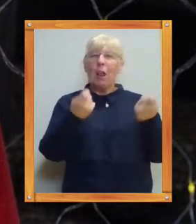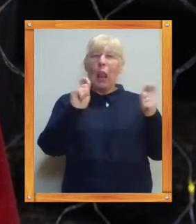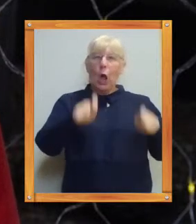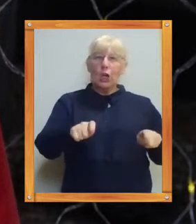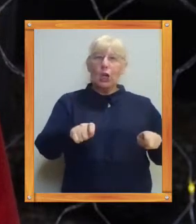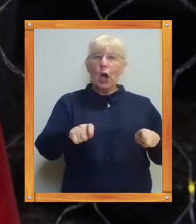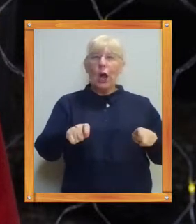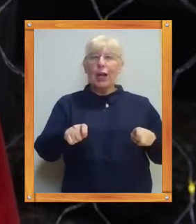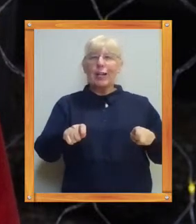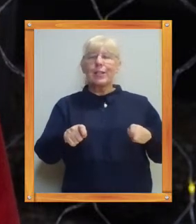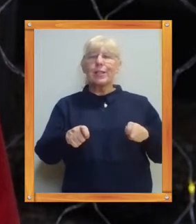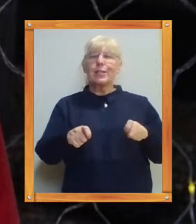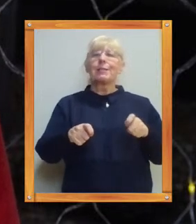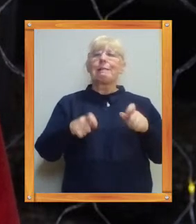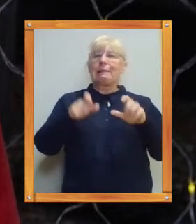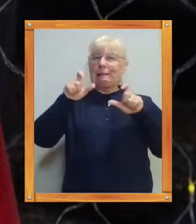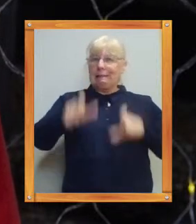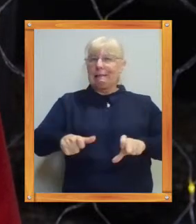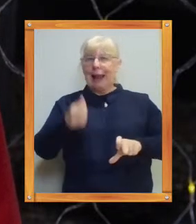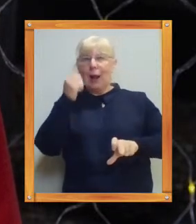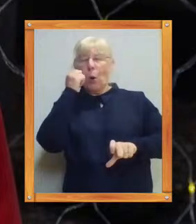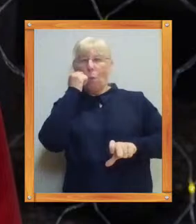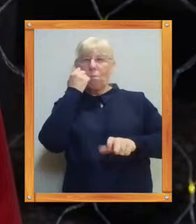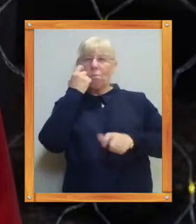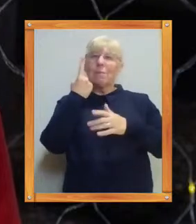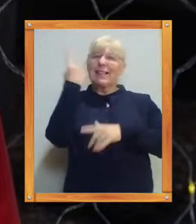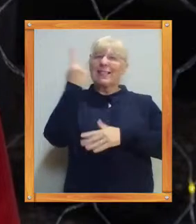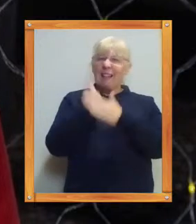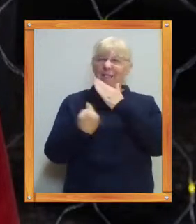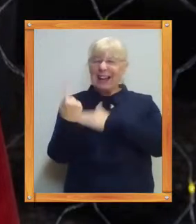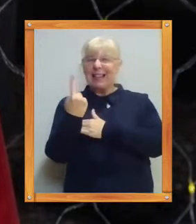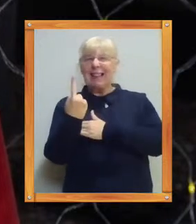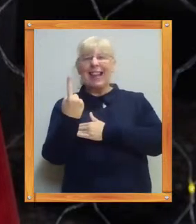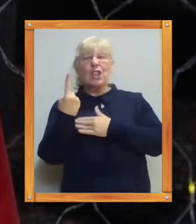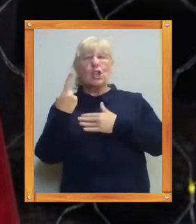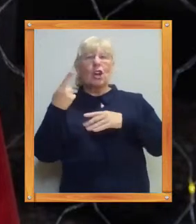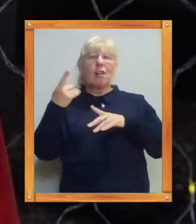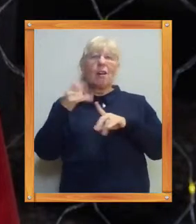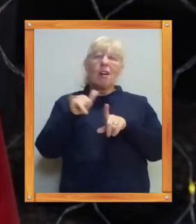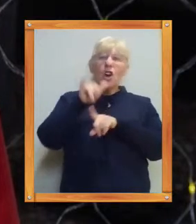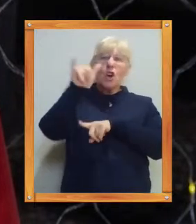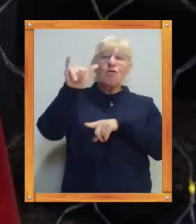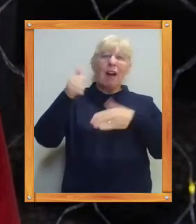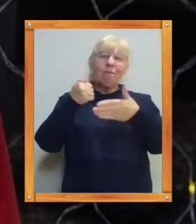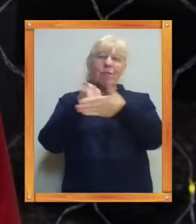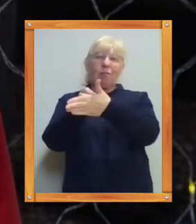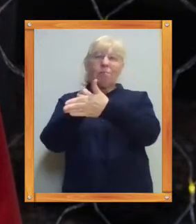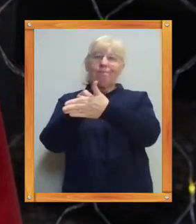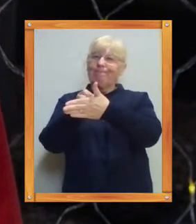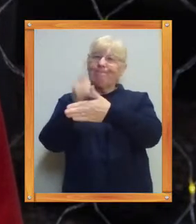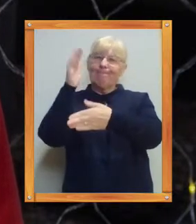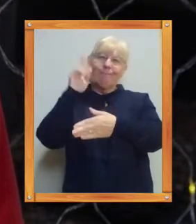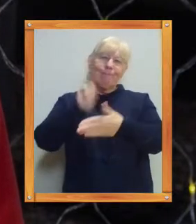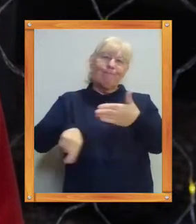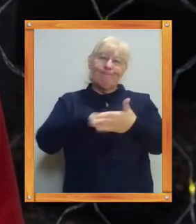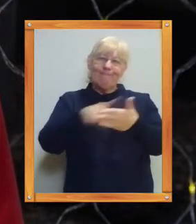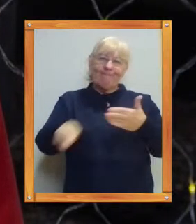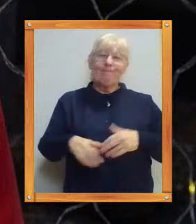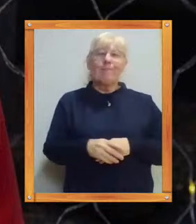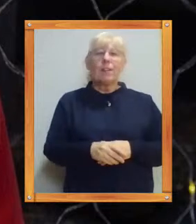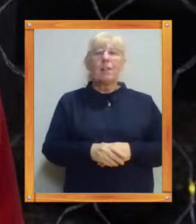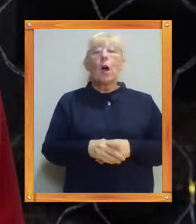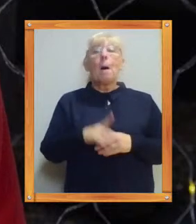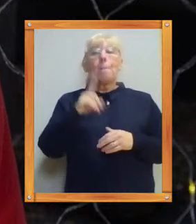self-isolation. But if we continue to work together and comply with social distancing and government